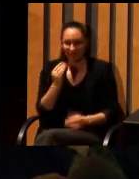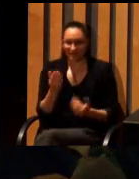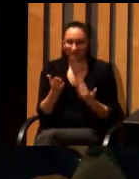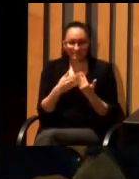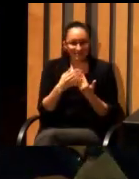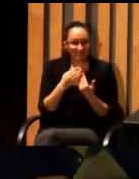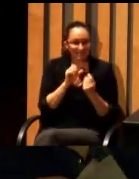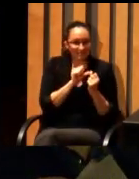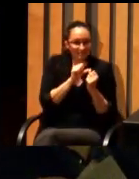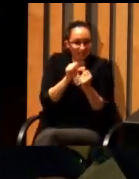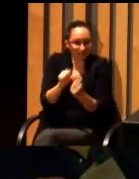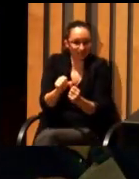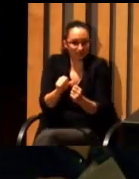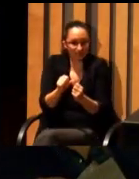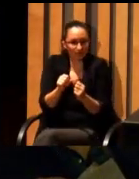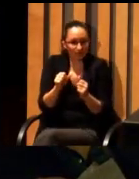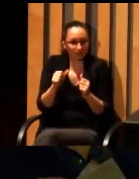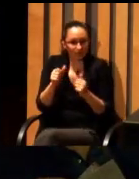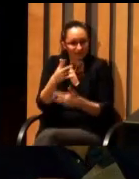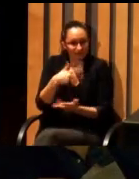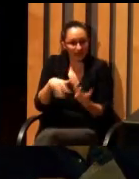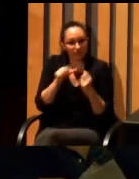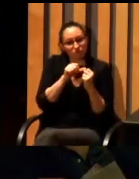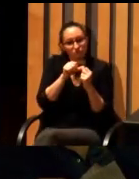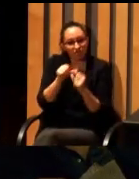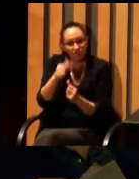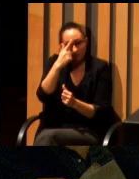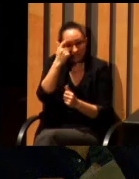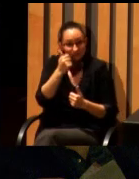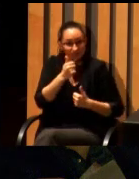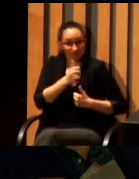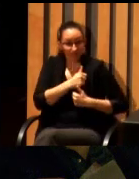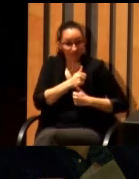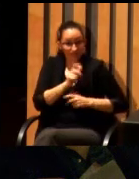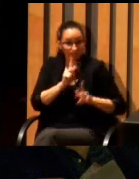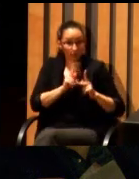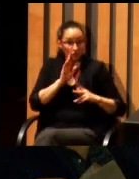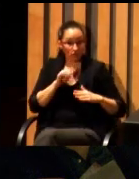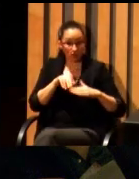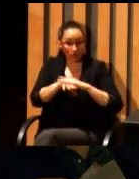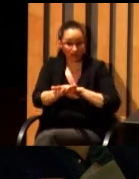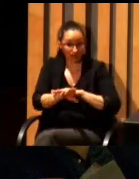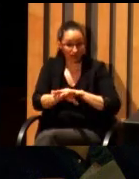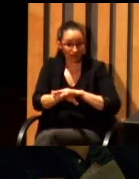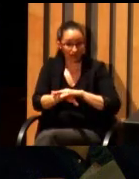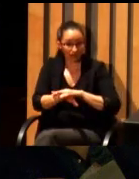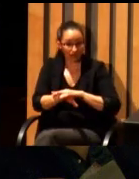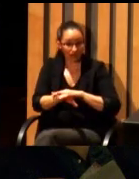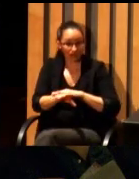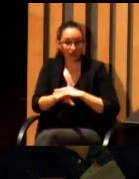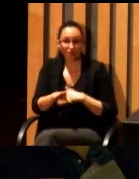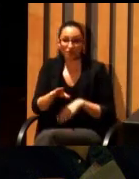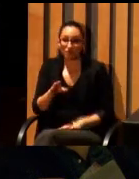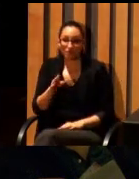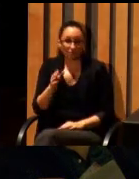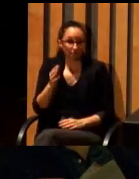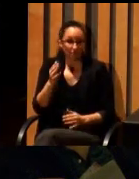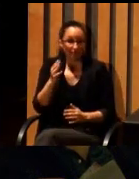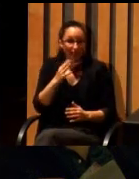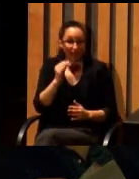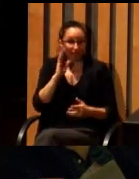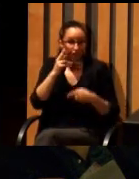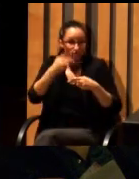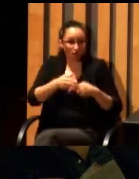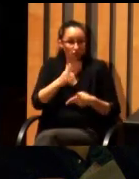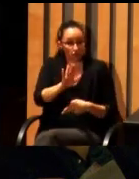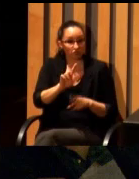society because people I know in the military go in and they're called by their tribal names. People in the Blackfeet are called Pikuni. People who are Crow who are in